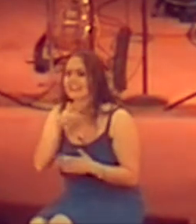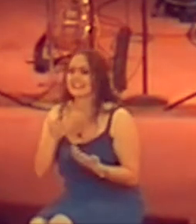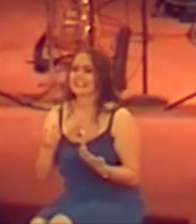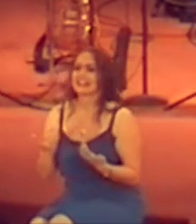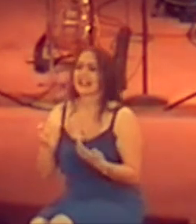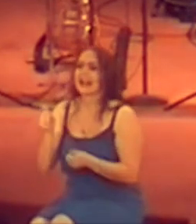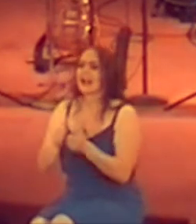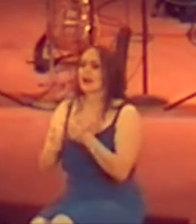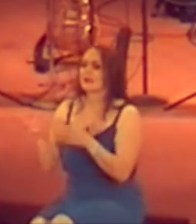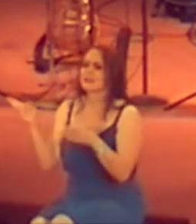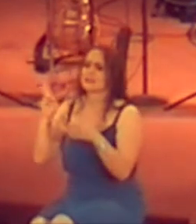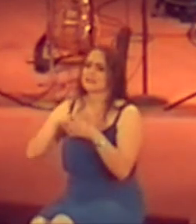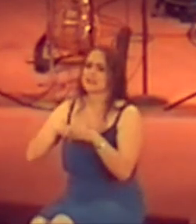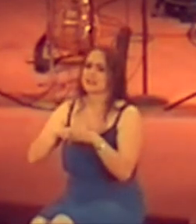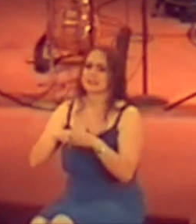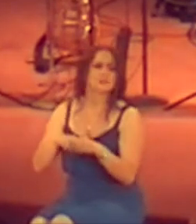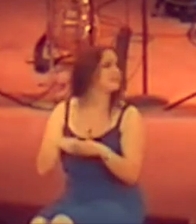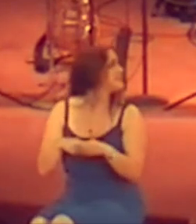and I'm